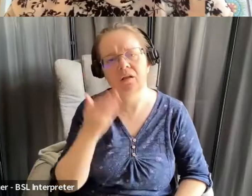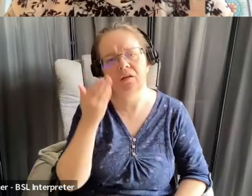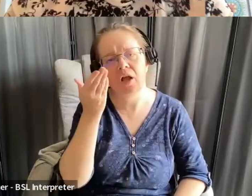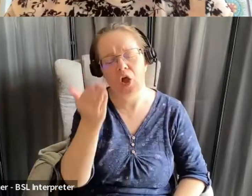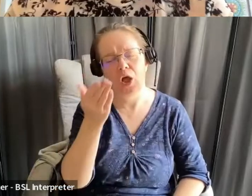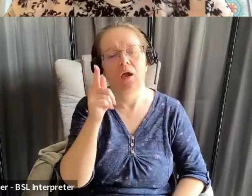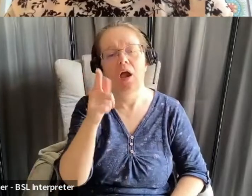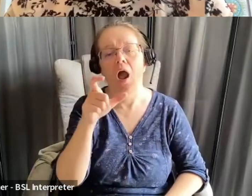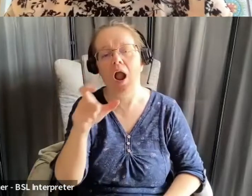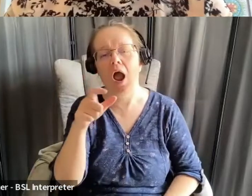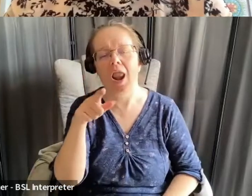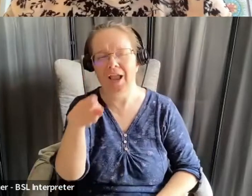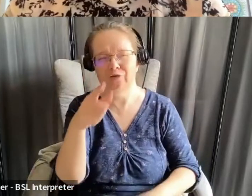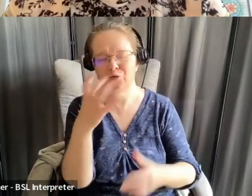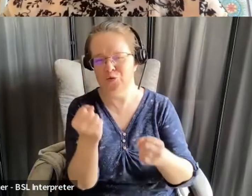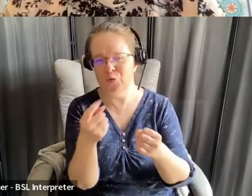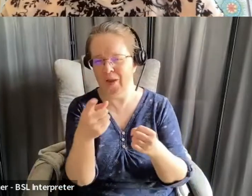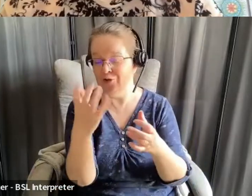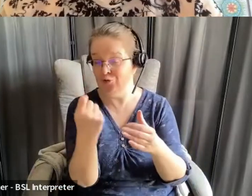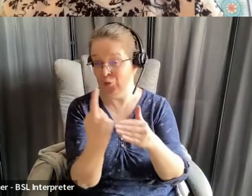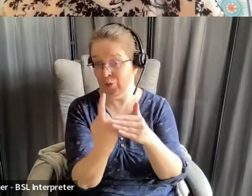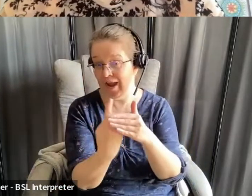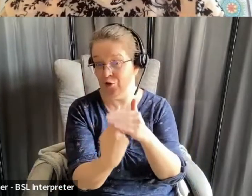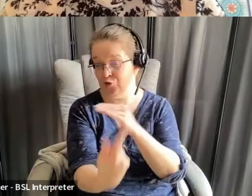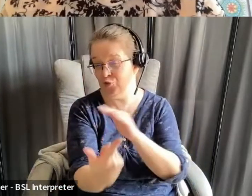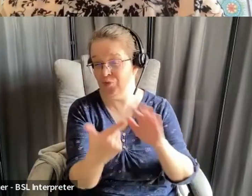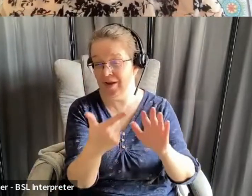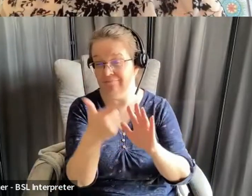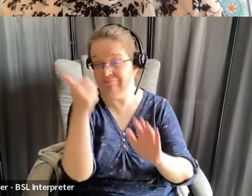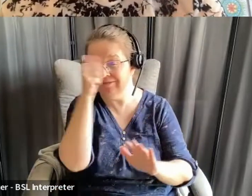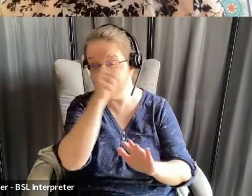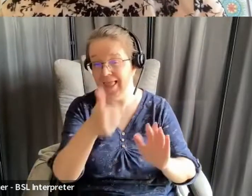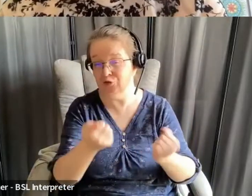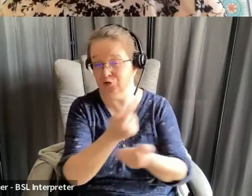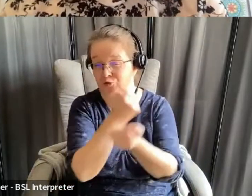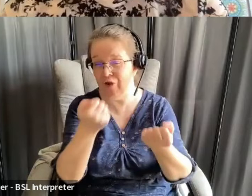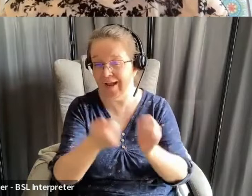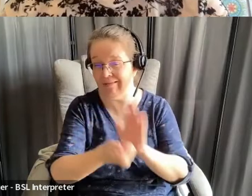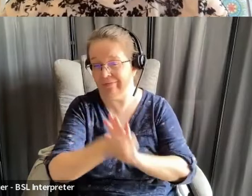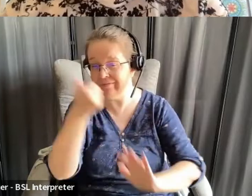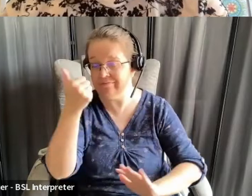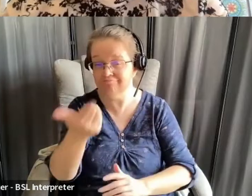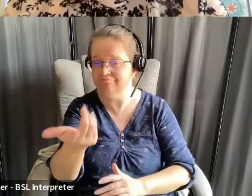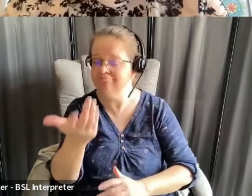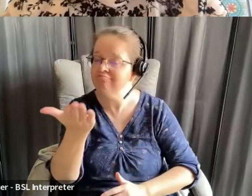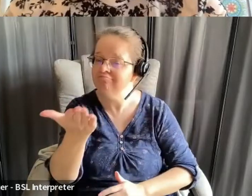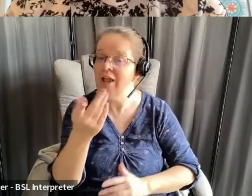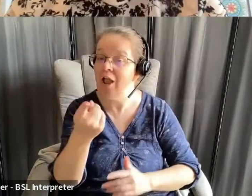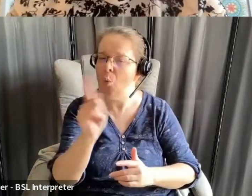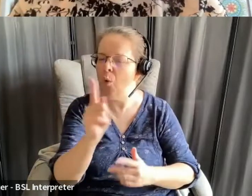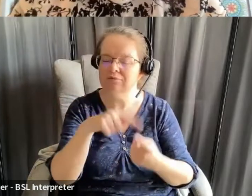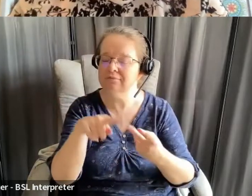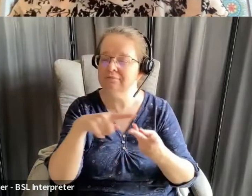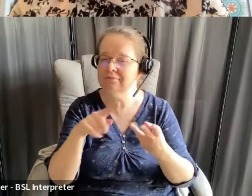unique, I know you've got amazing unique talents and strengths. What are they and how are you using them right now?